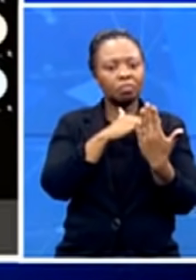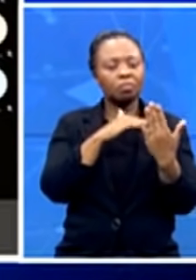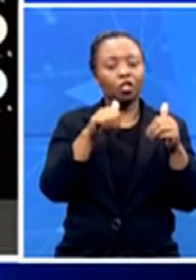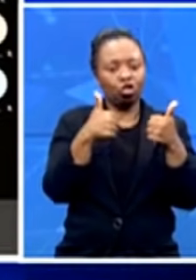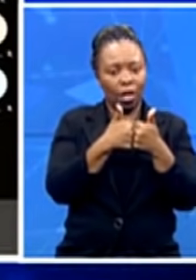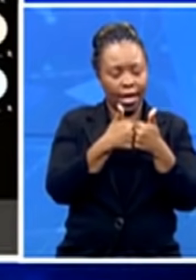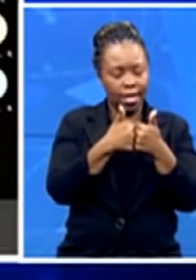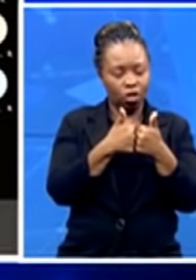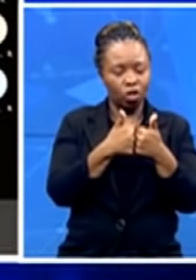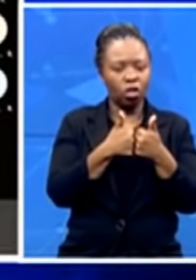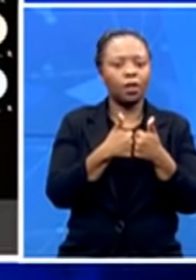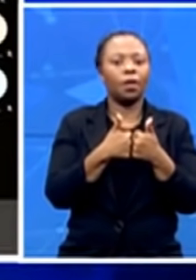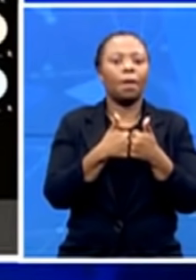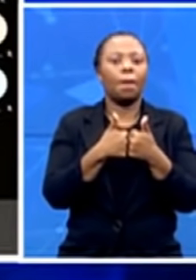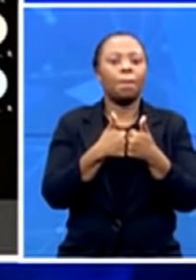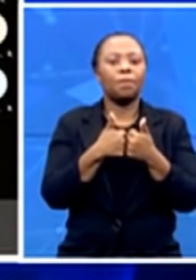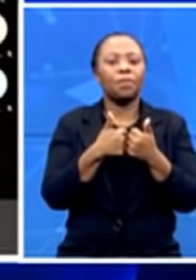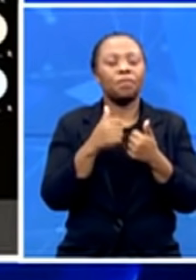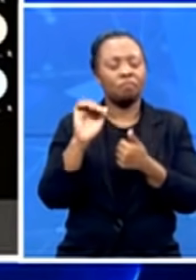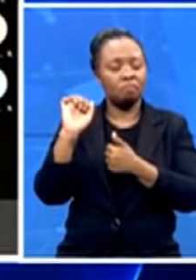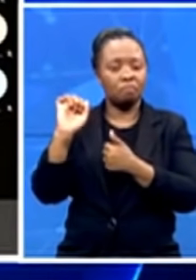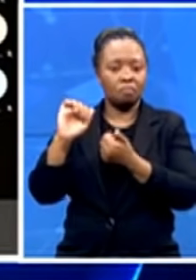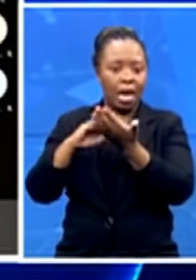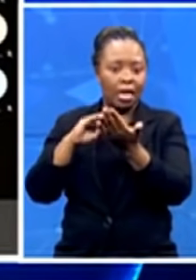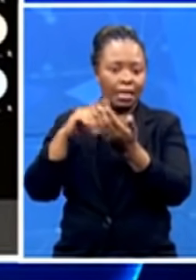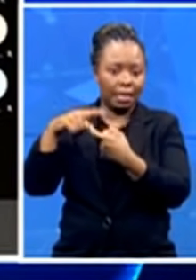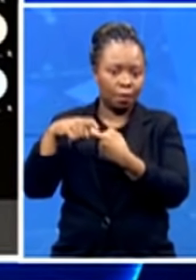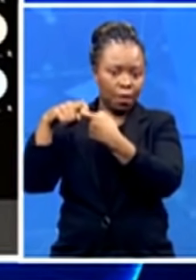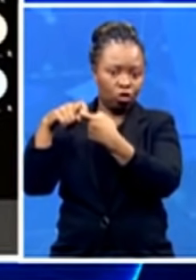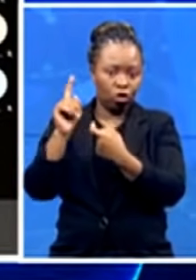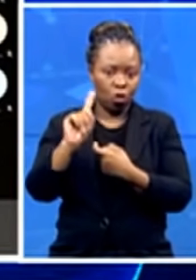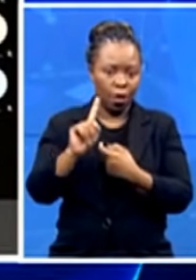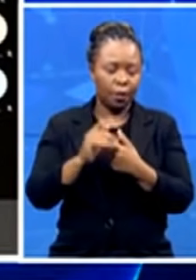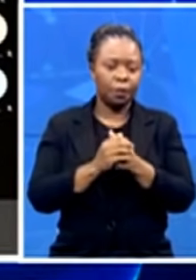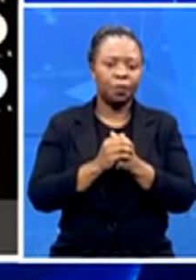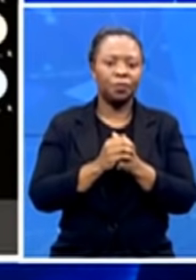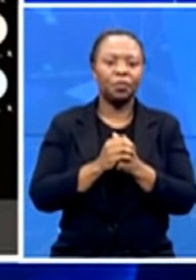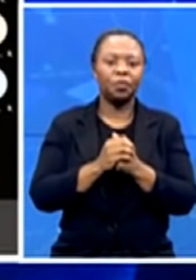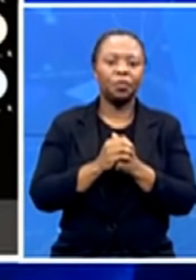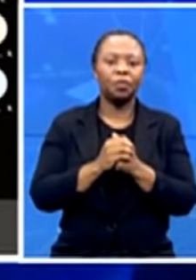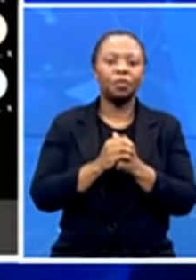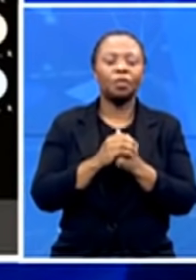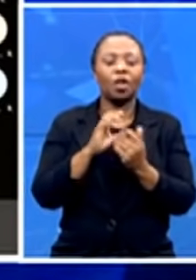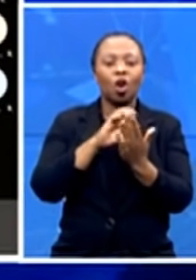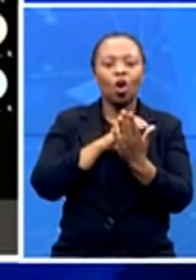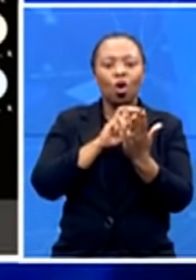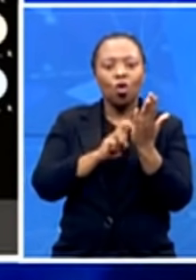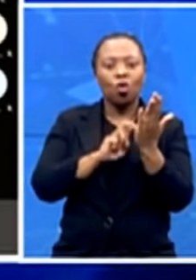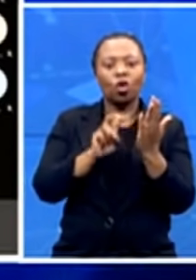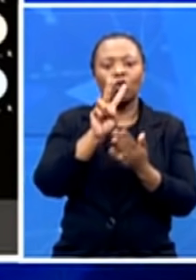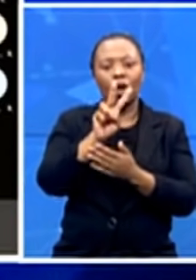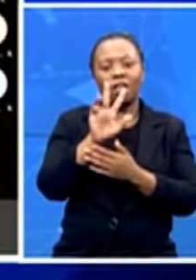suspension by Mr. Magashule is the contention that Rule 25.70 is in conflict with